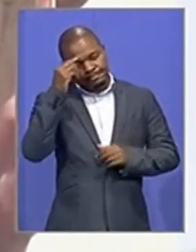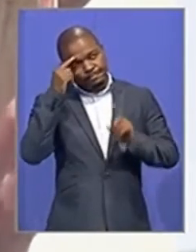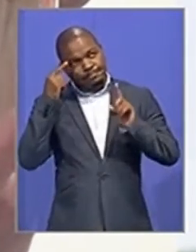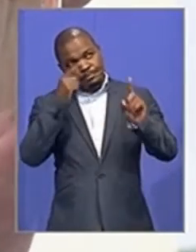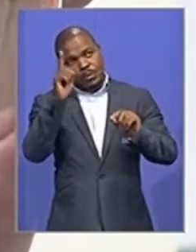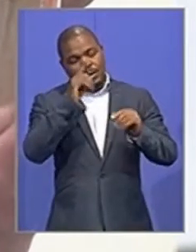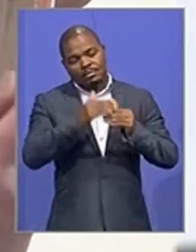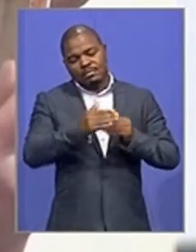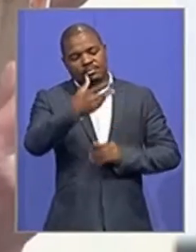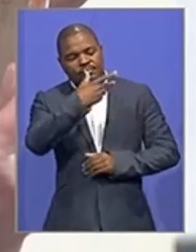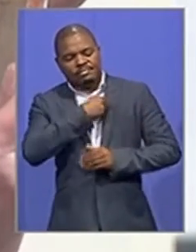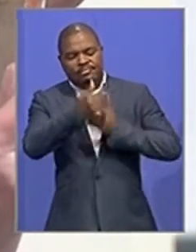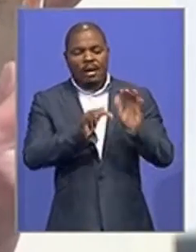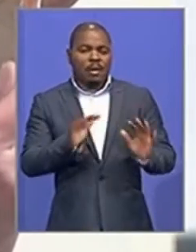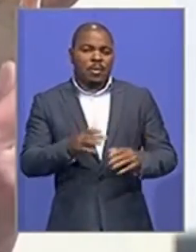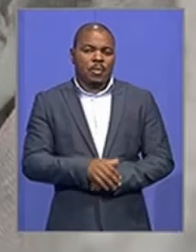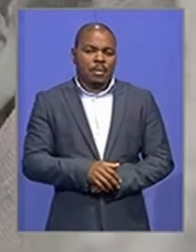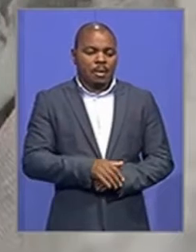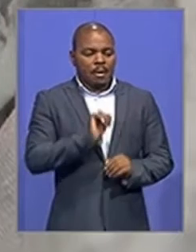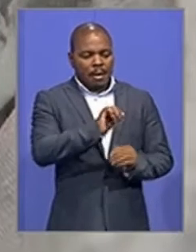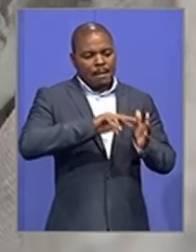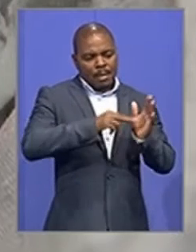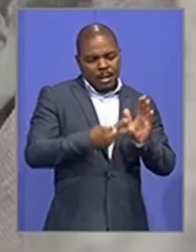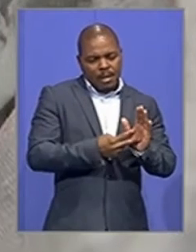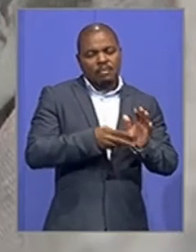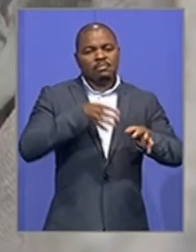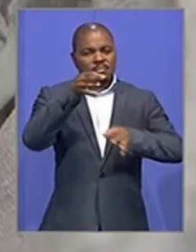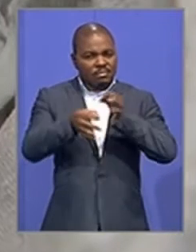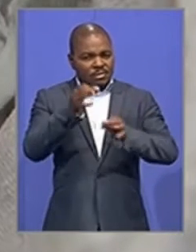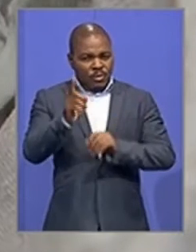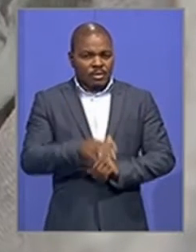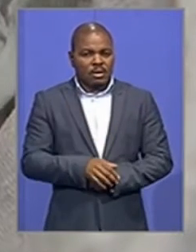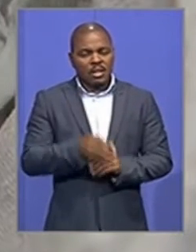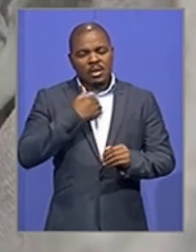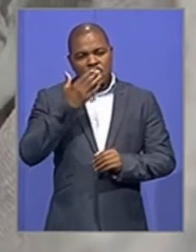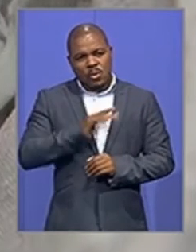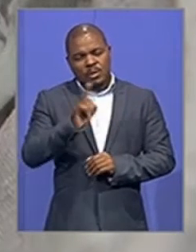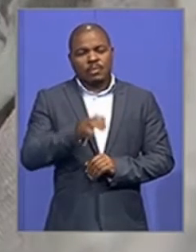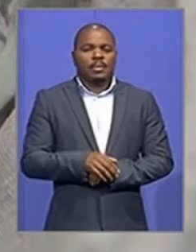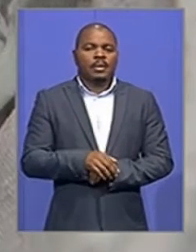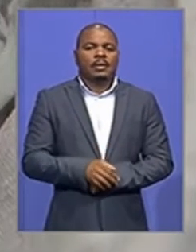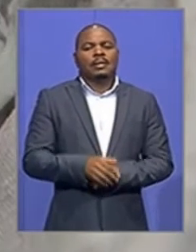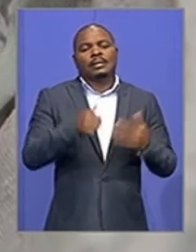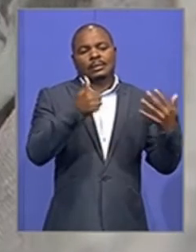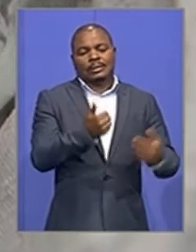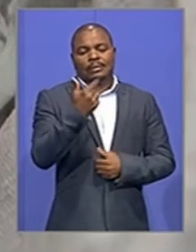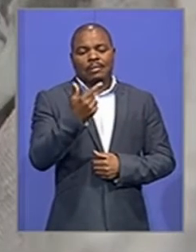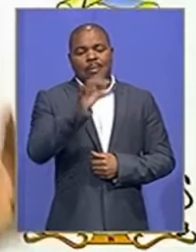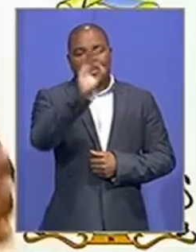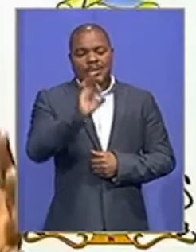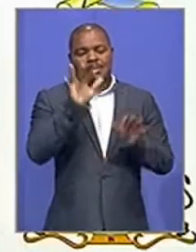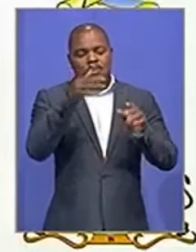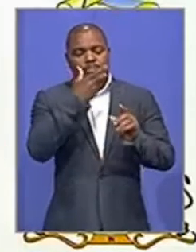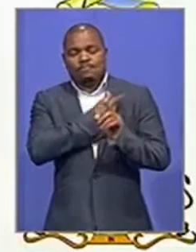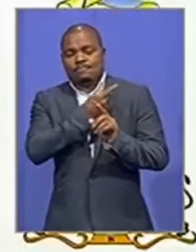moento. Leano la Profense fa ene e tlhagisa dintlhakgolo ke gore e ikaeletse go fitlhelela diperesente di le 67 tsa batho.